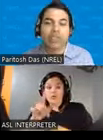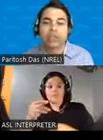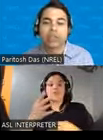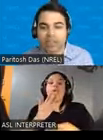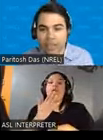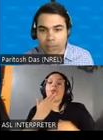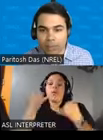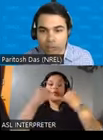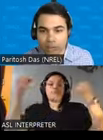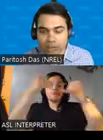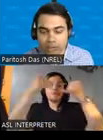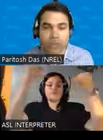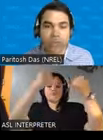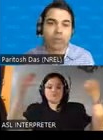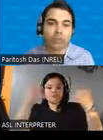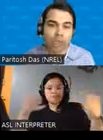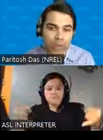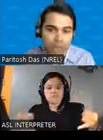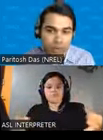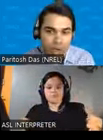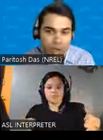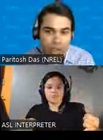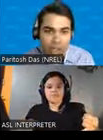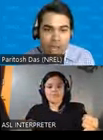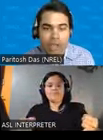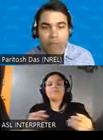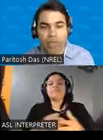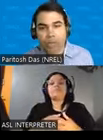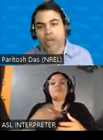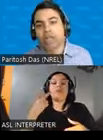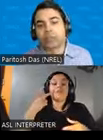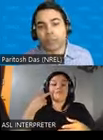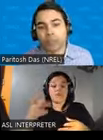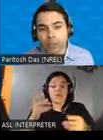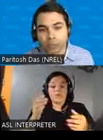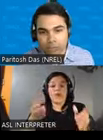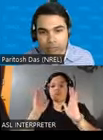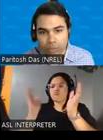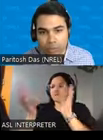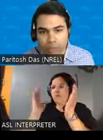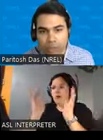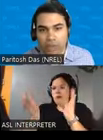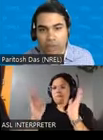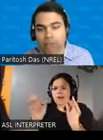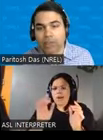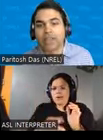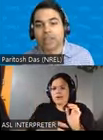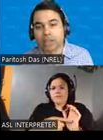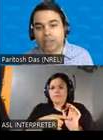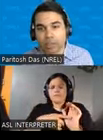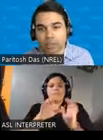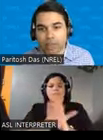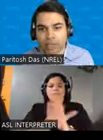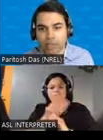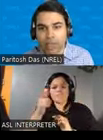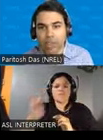the initial baseline demand projections used in PR100 modeling compared to the IRP projections, which are shown in the lighter